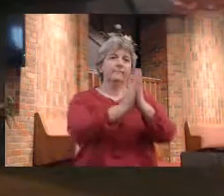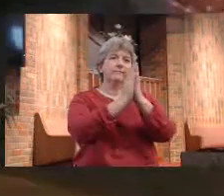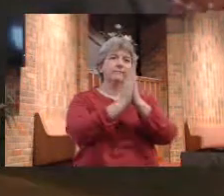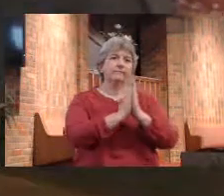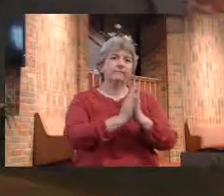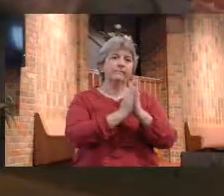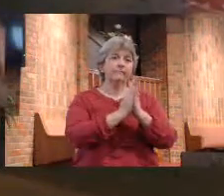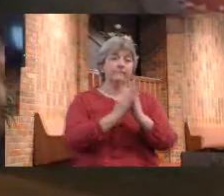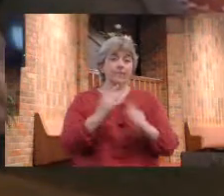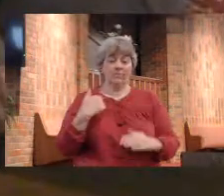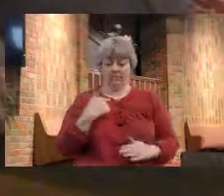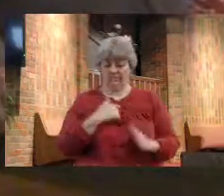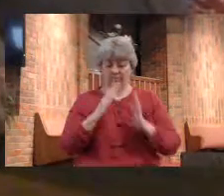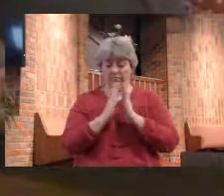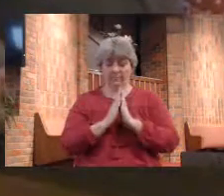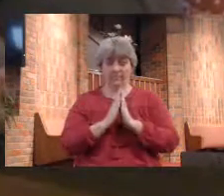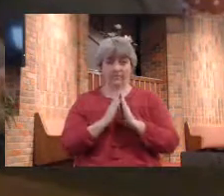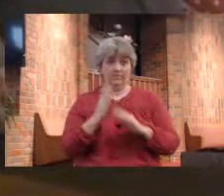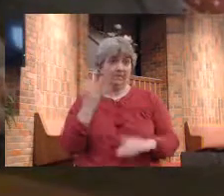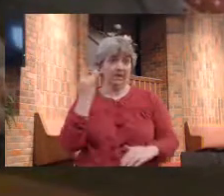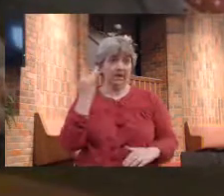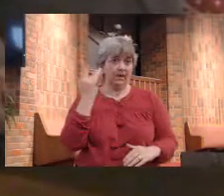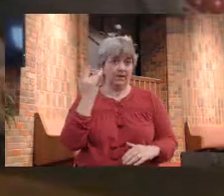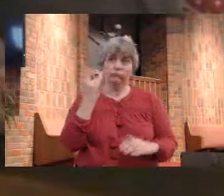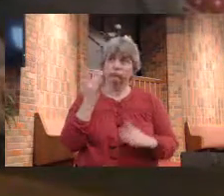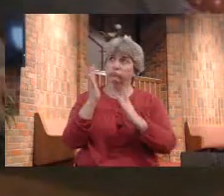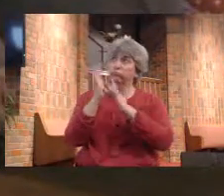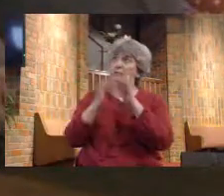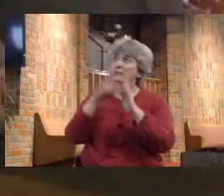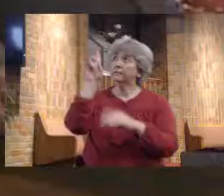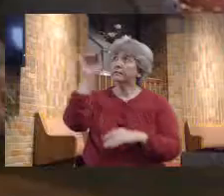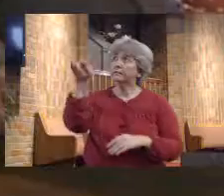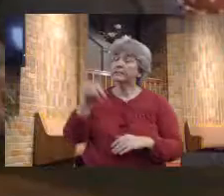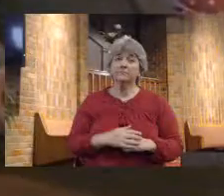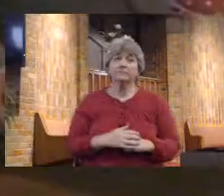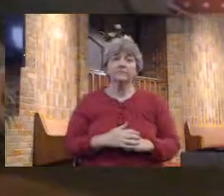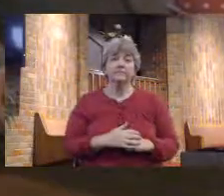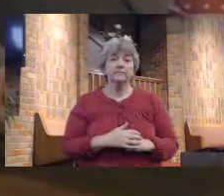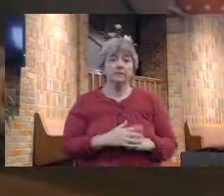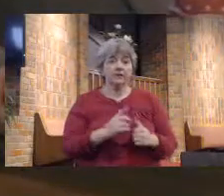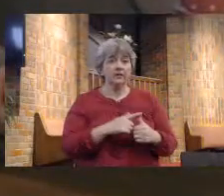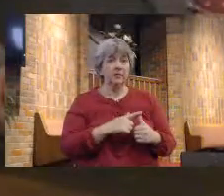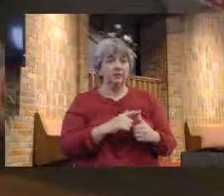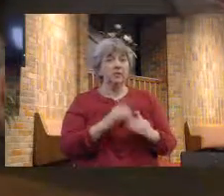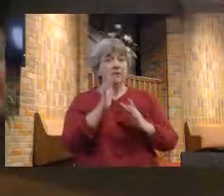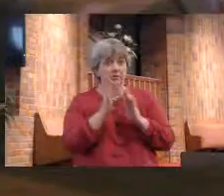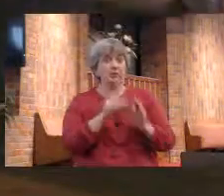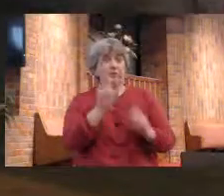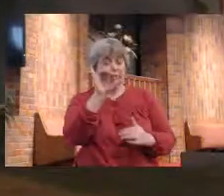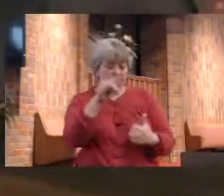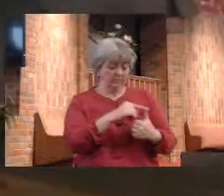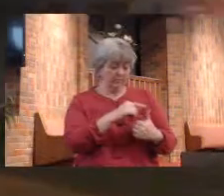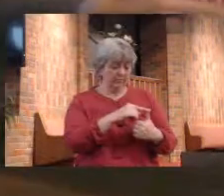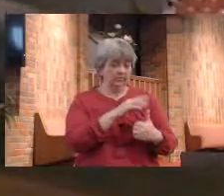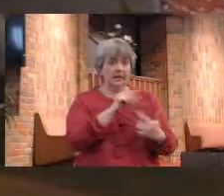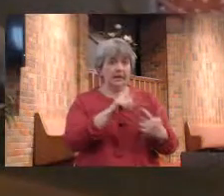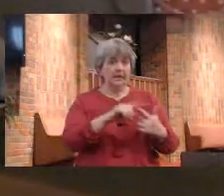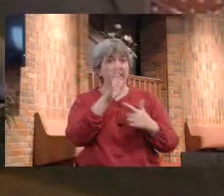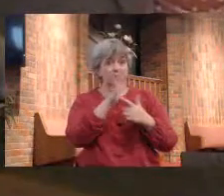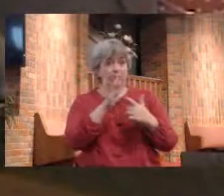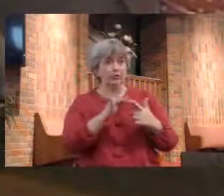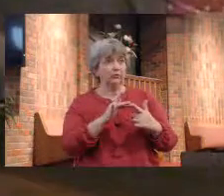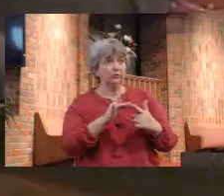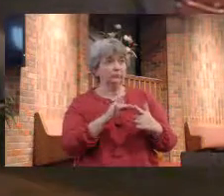We pray because Jesus prayed, we would say. Not only did Jesus pray, but Jesus expected